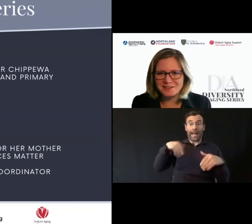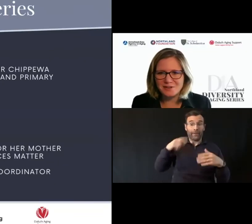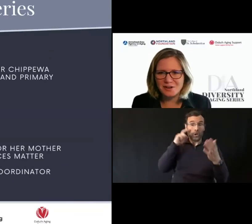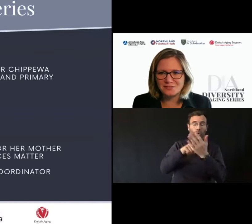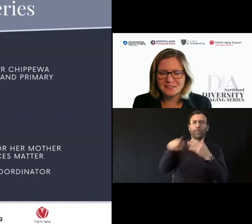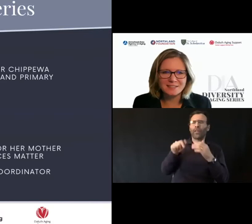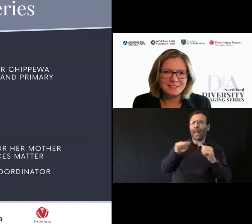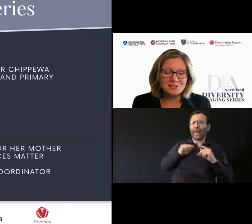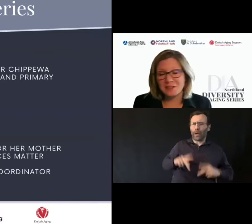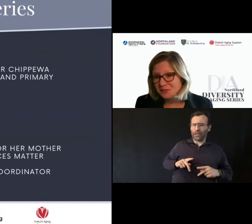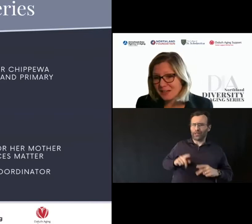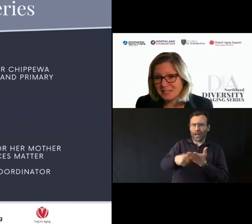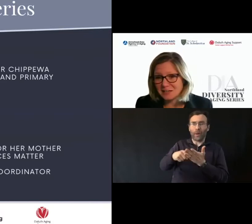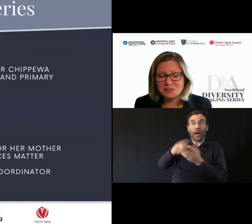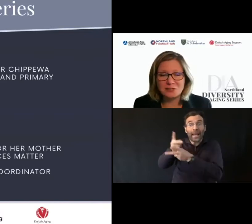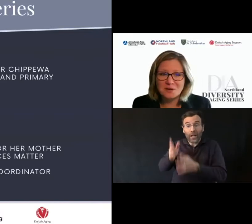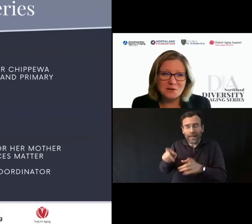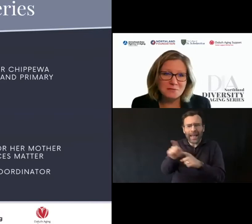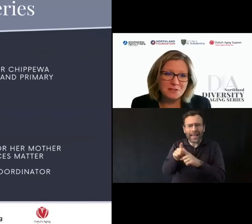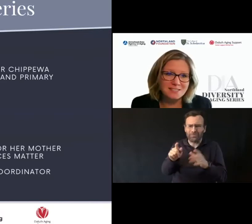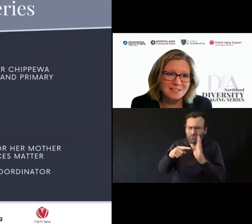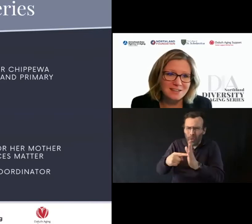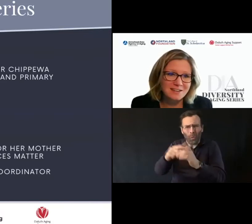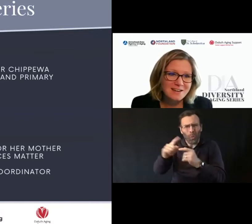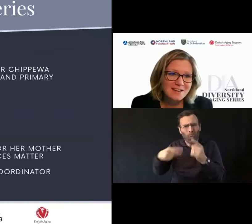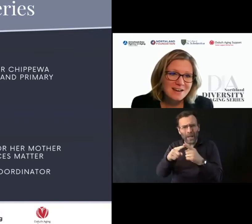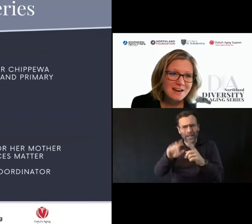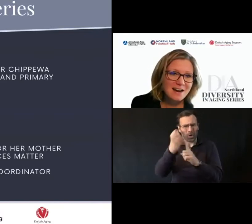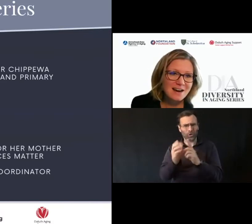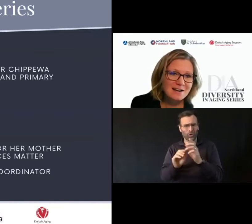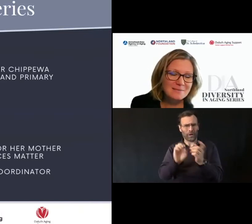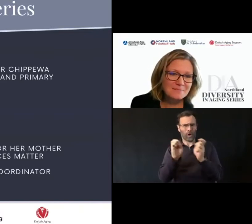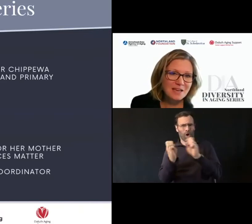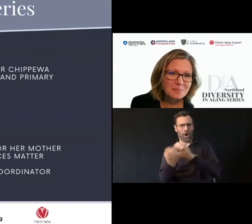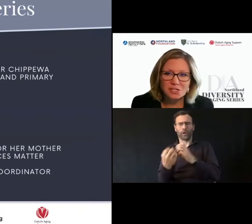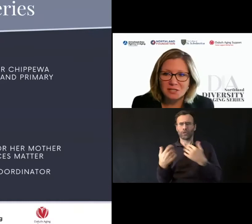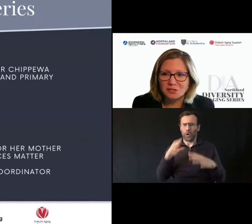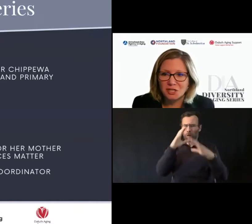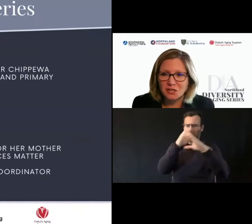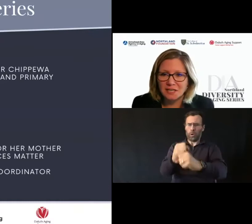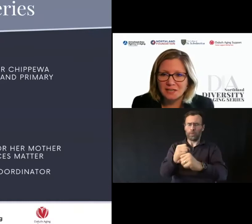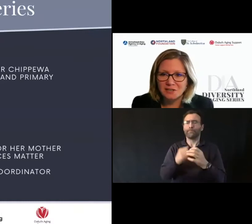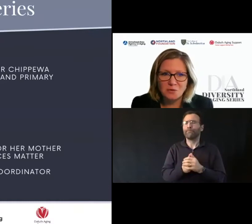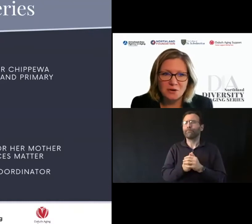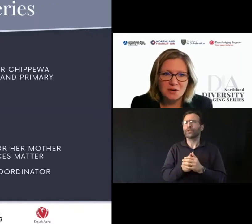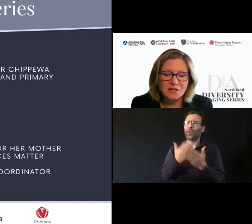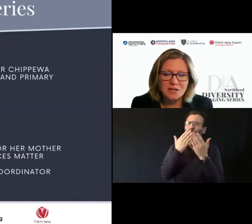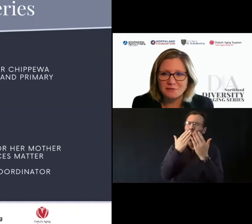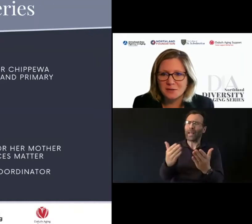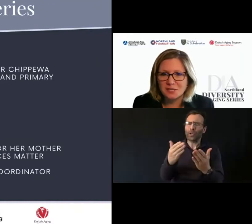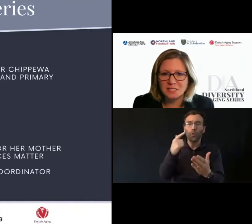has evolved. So that was fascinating. You had so many wonderful things in there. And appreciate you sharing